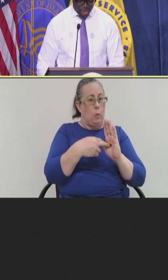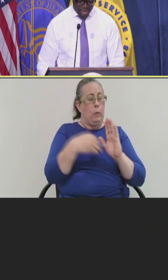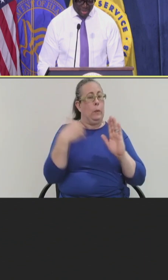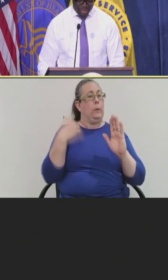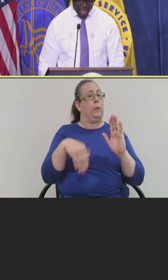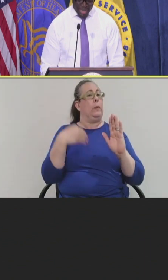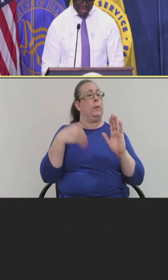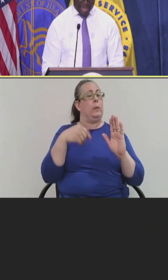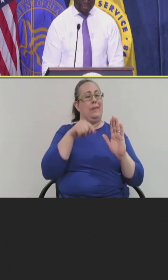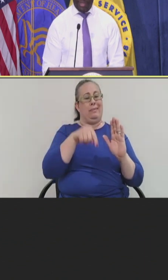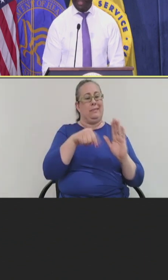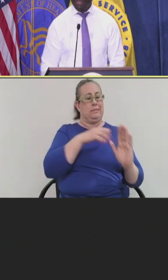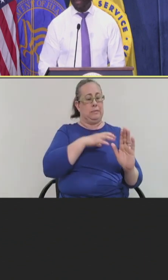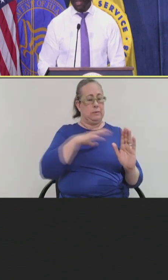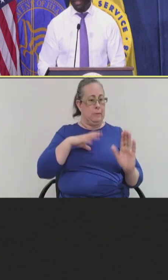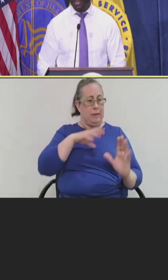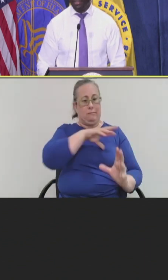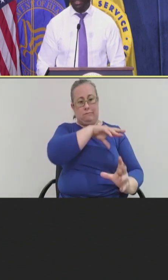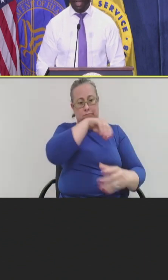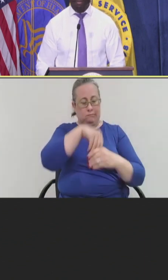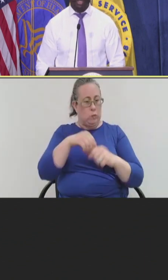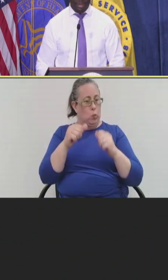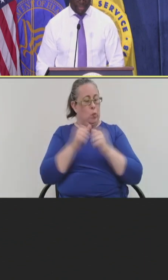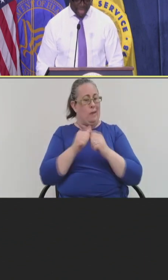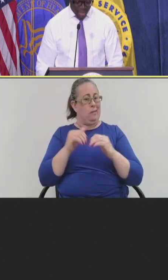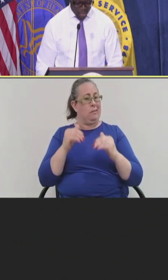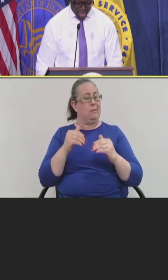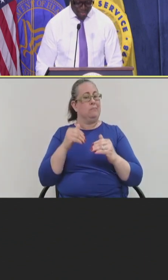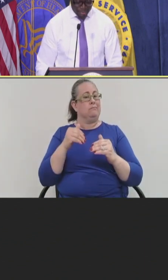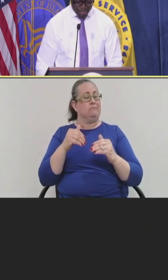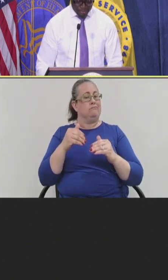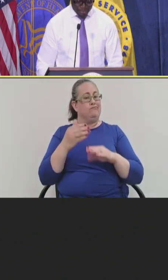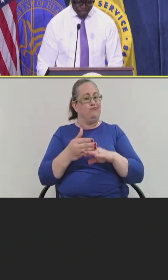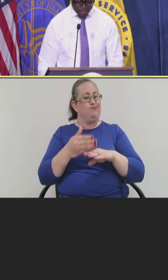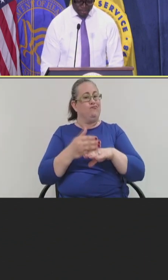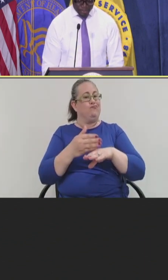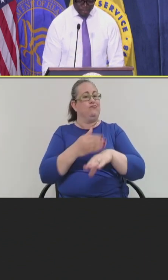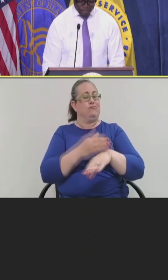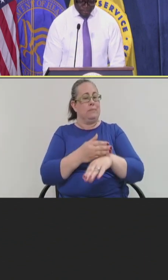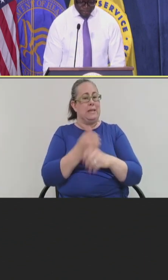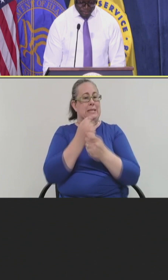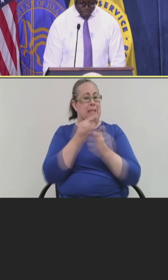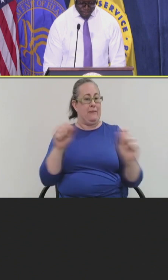this committee plays in advancing vaccines safety and equity.